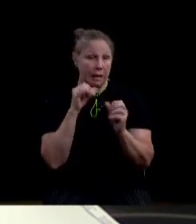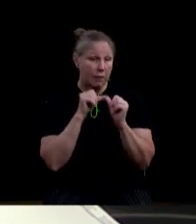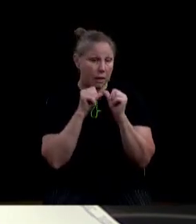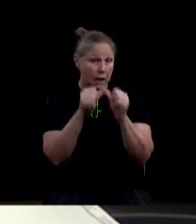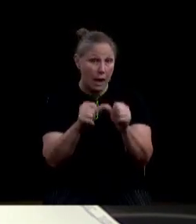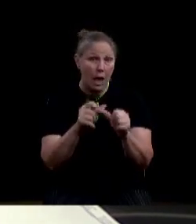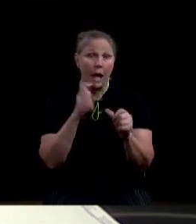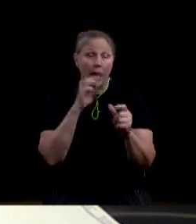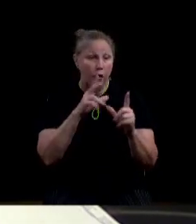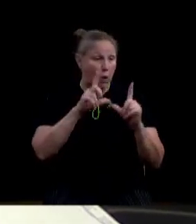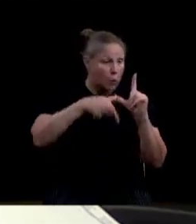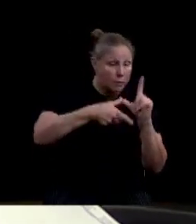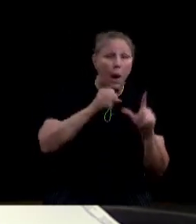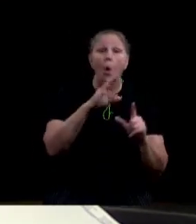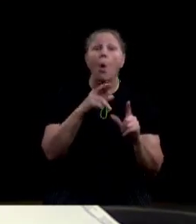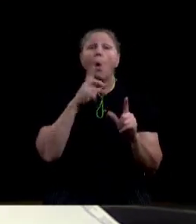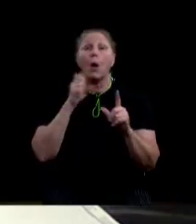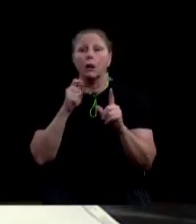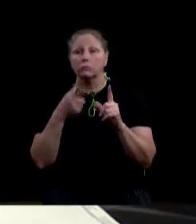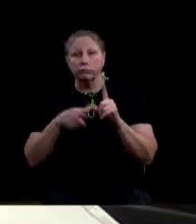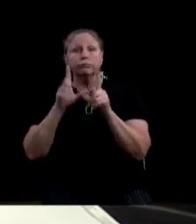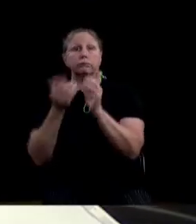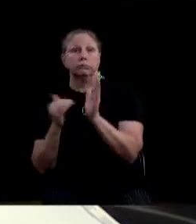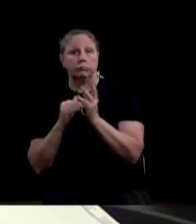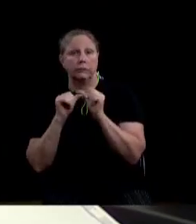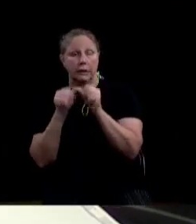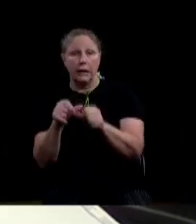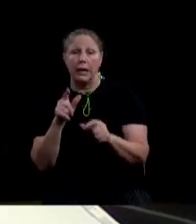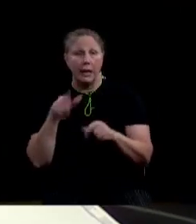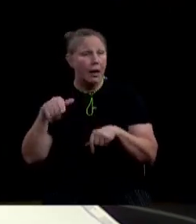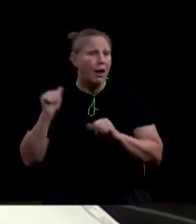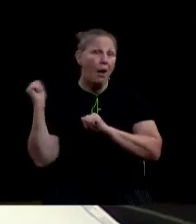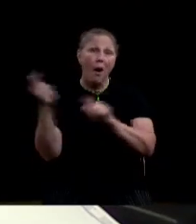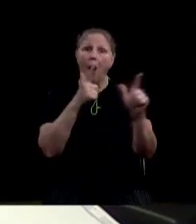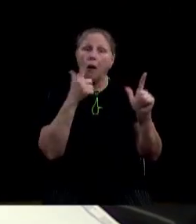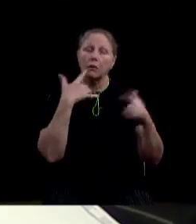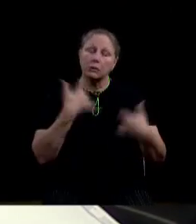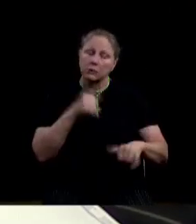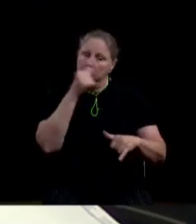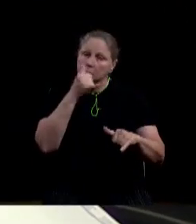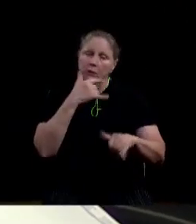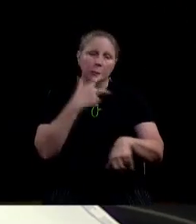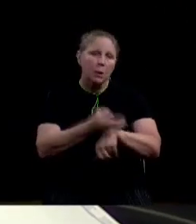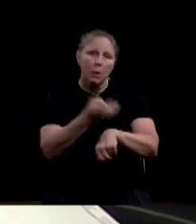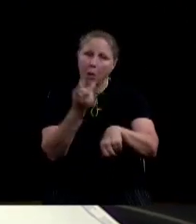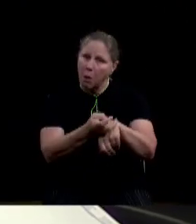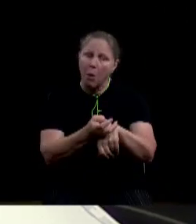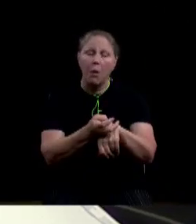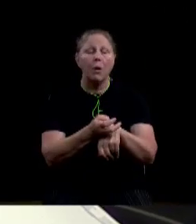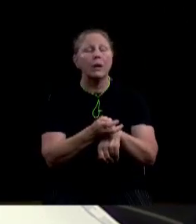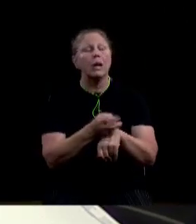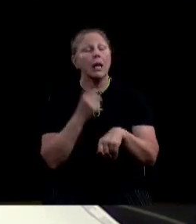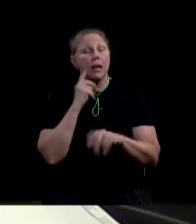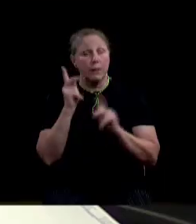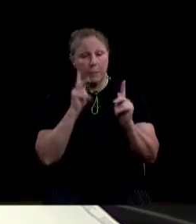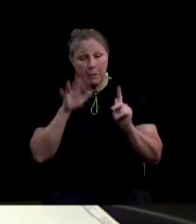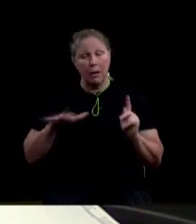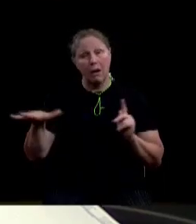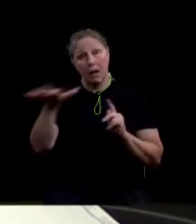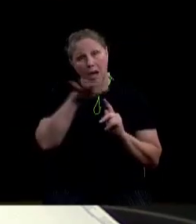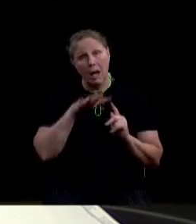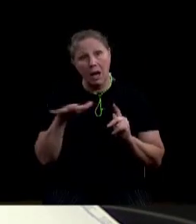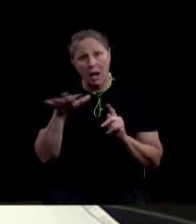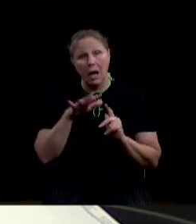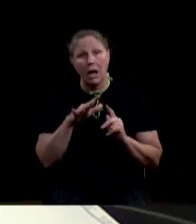been a challenging time for everyone, and I believe that many in our community are suffering from anxiety about